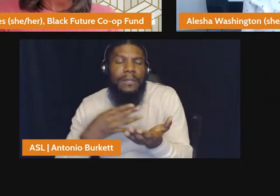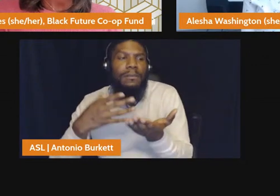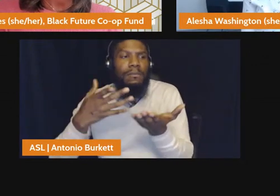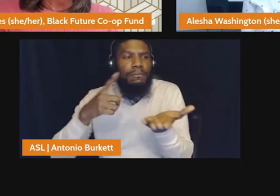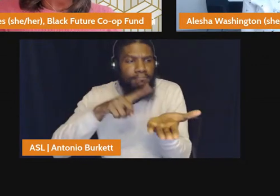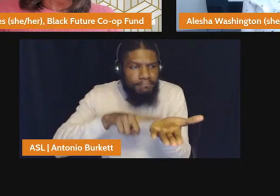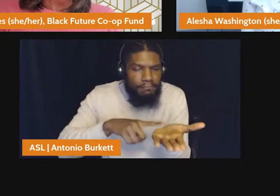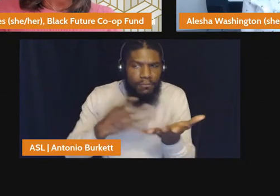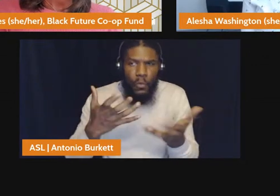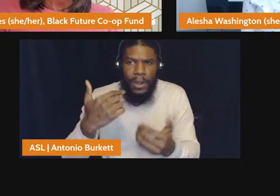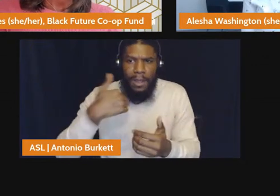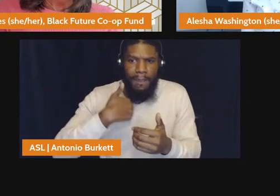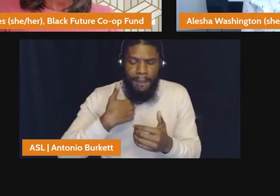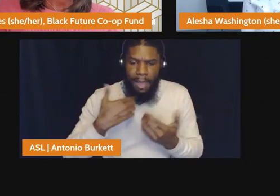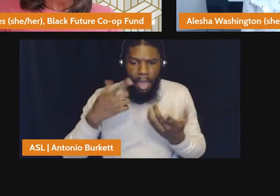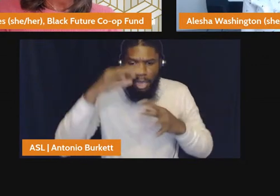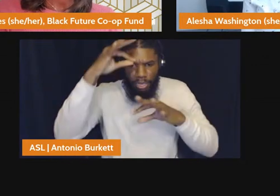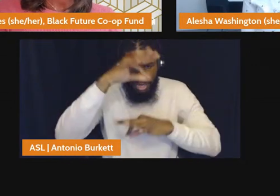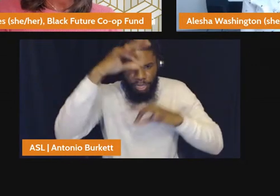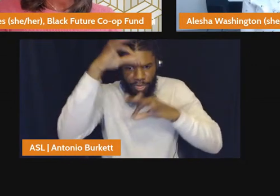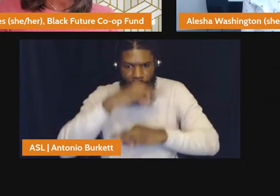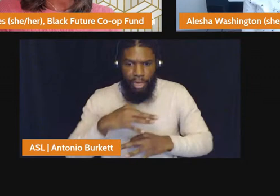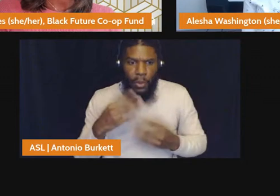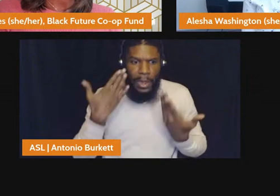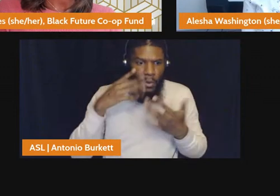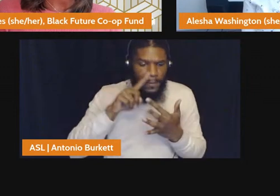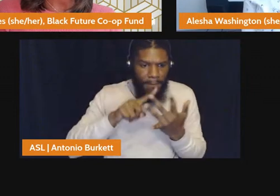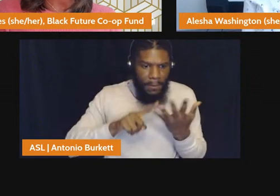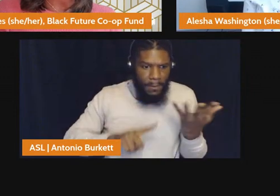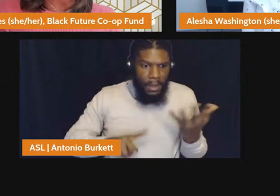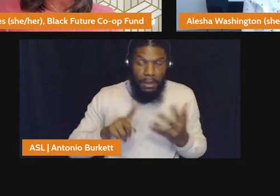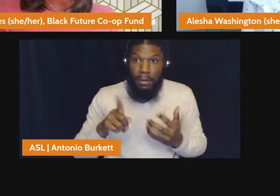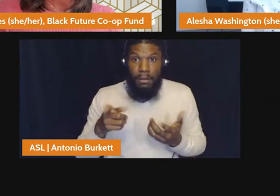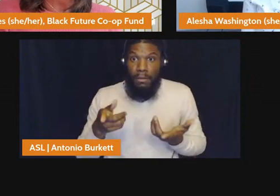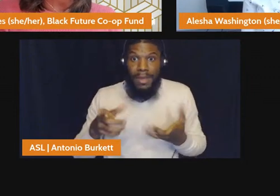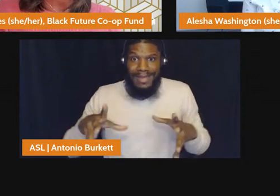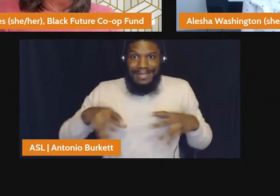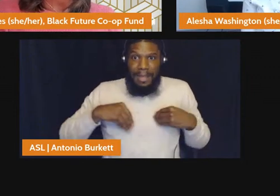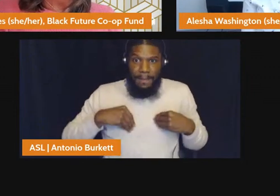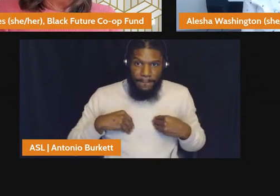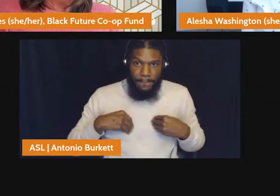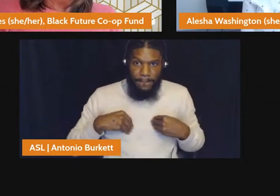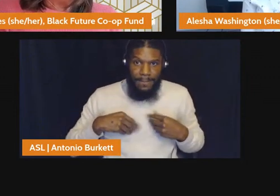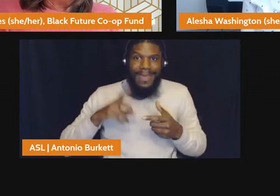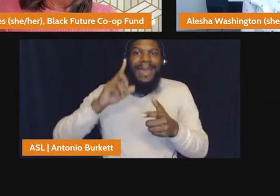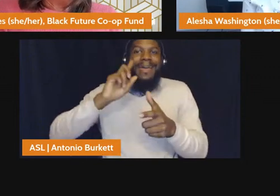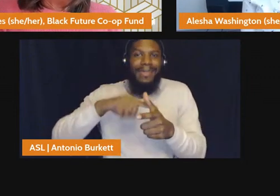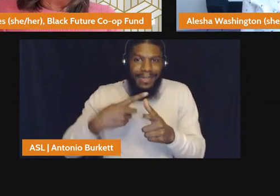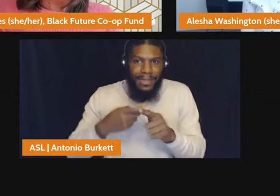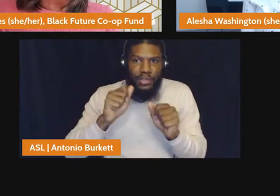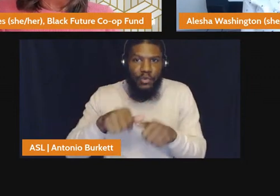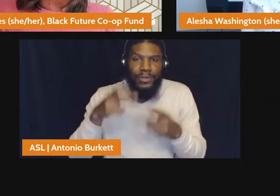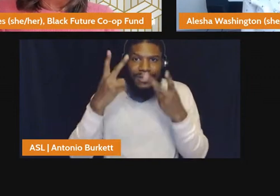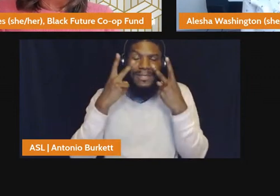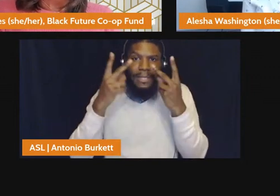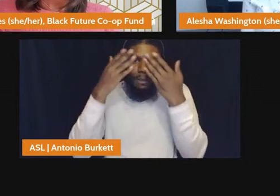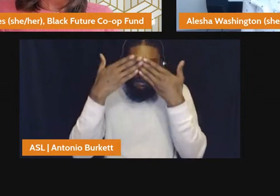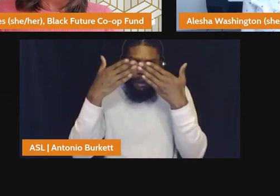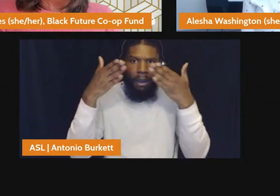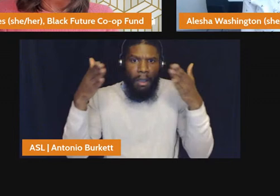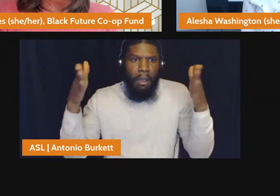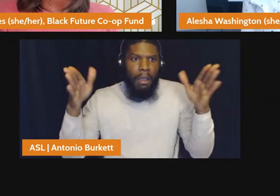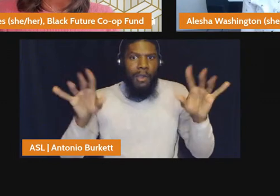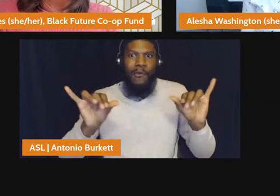own lack of knowledge, be okay with that. And then you can see new passageways or new pathways to go